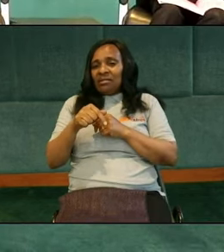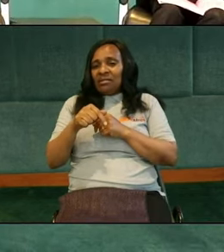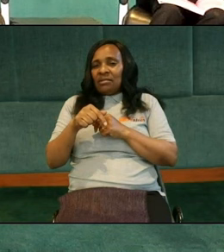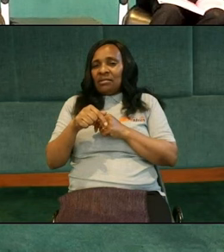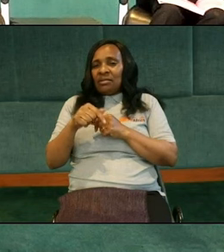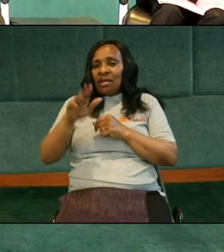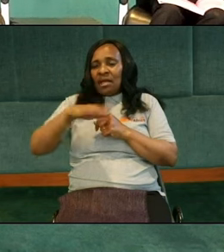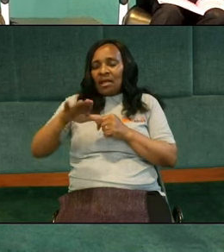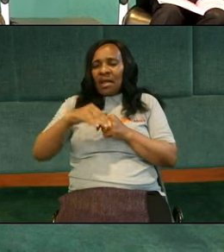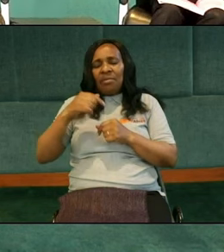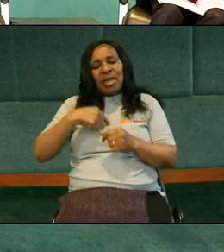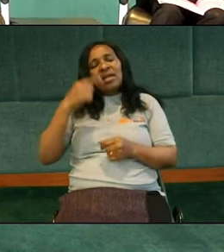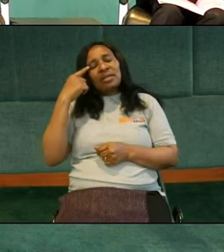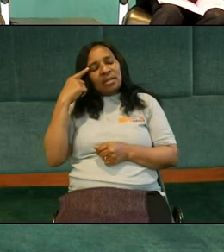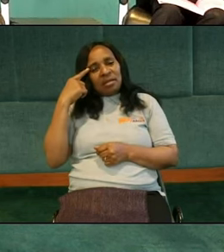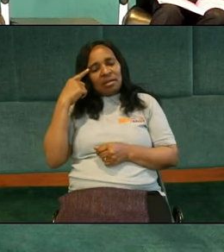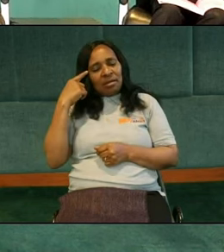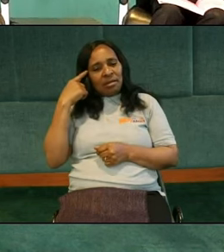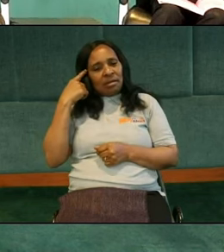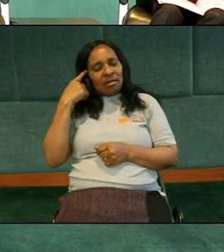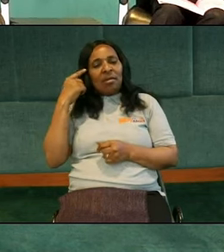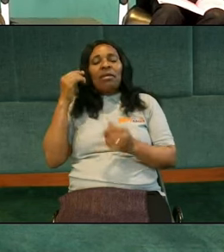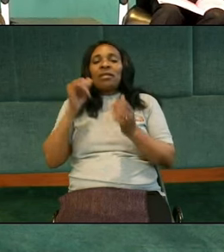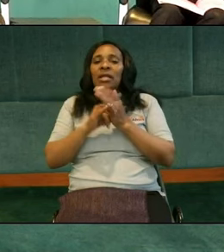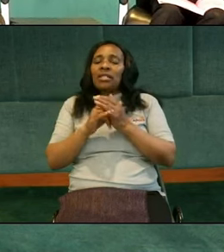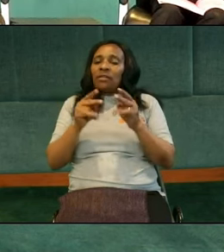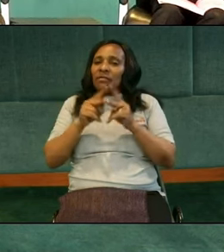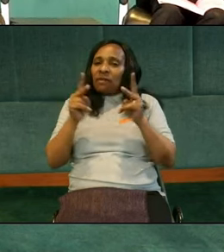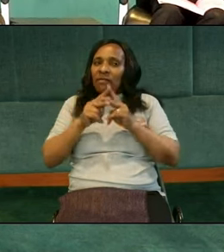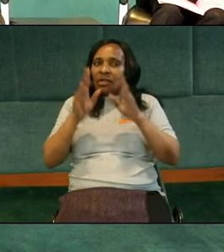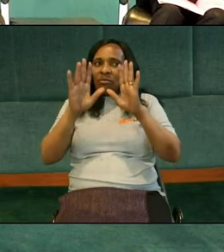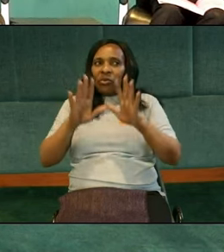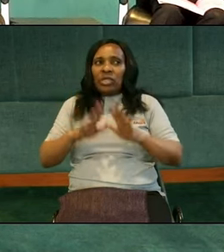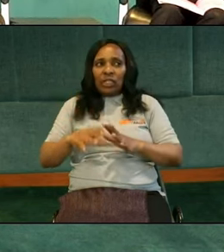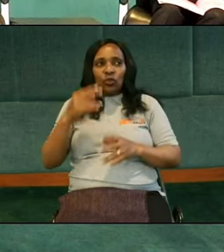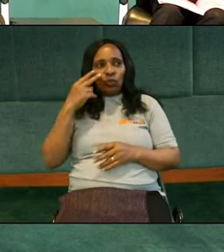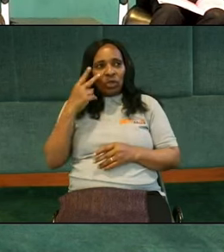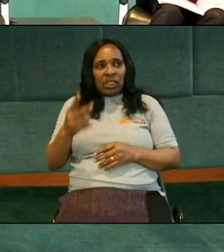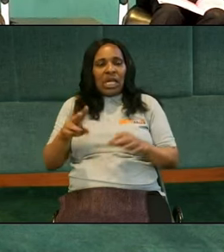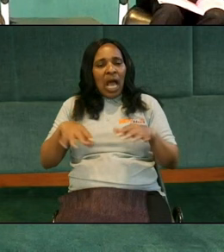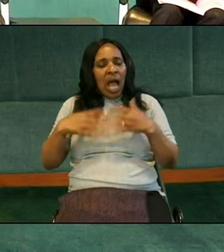this section, I think that it's important to note how